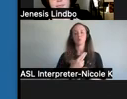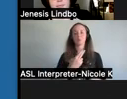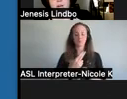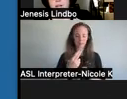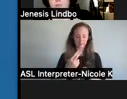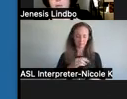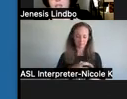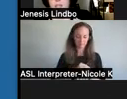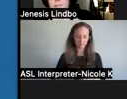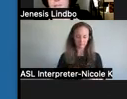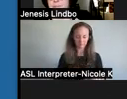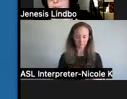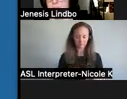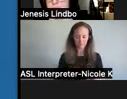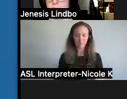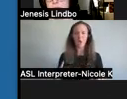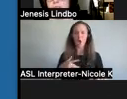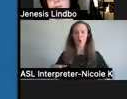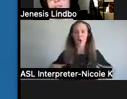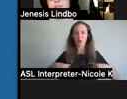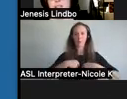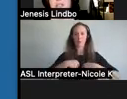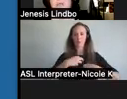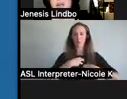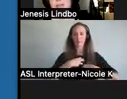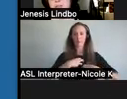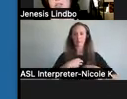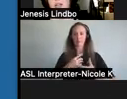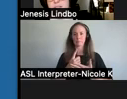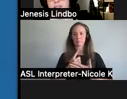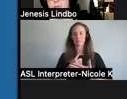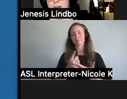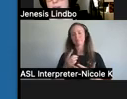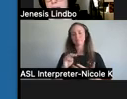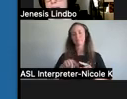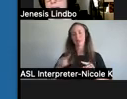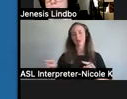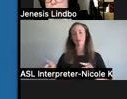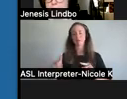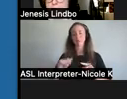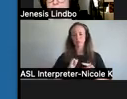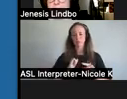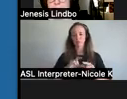a heart monitor, and it puts you in situations where you have to learn how to self-regulate.